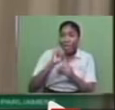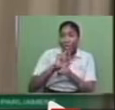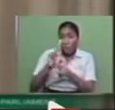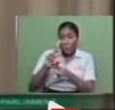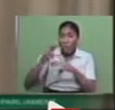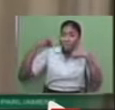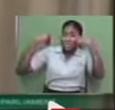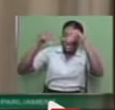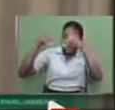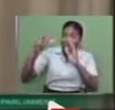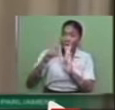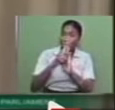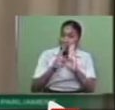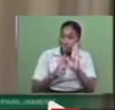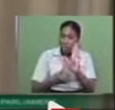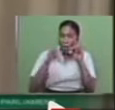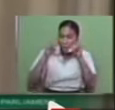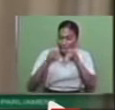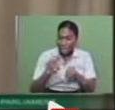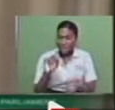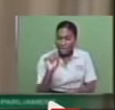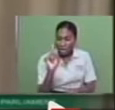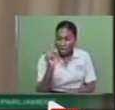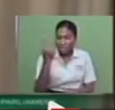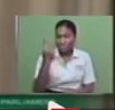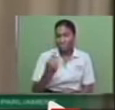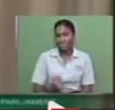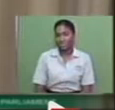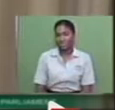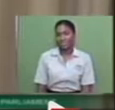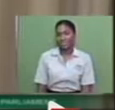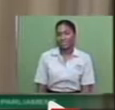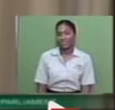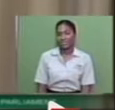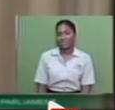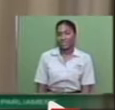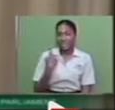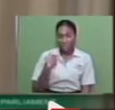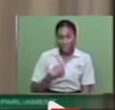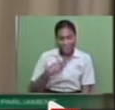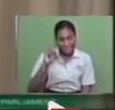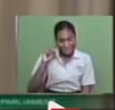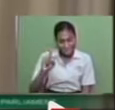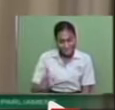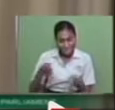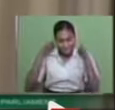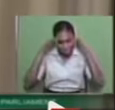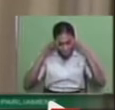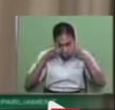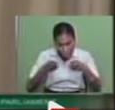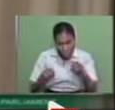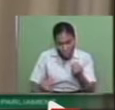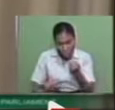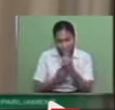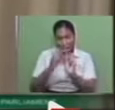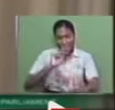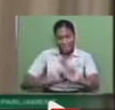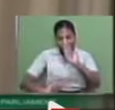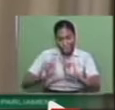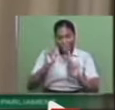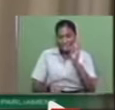preserve the patrimony of the people of Trinidad and Tobago. Go down